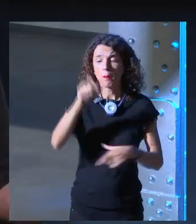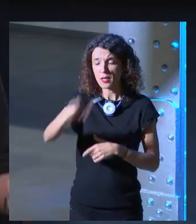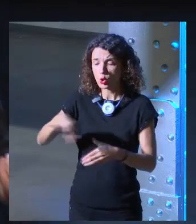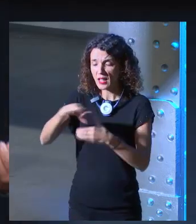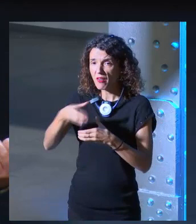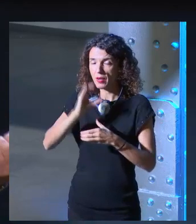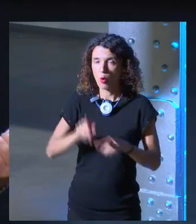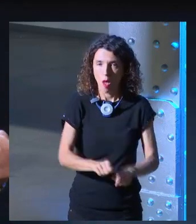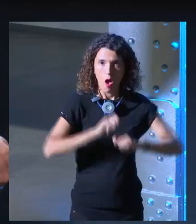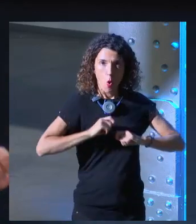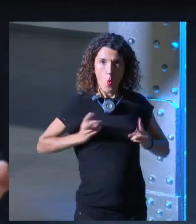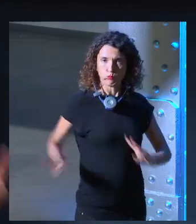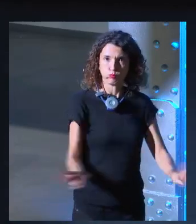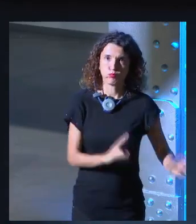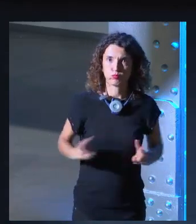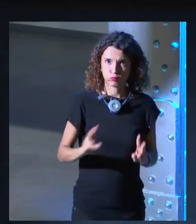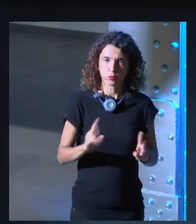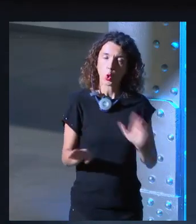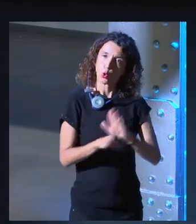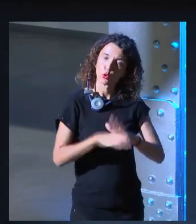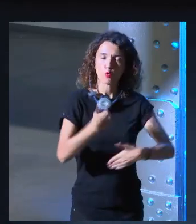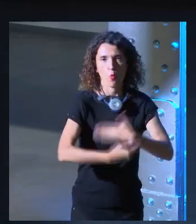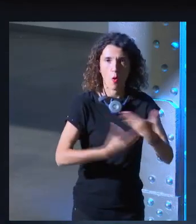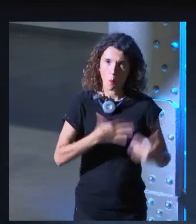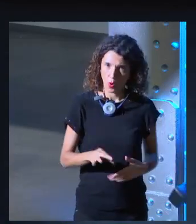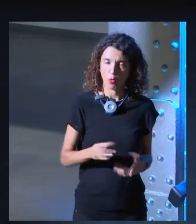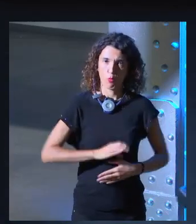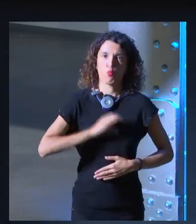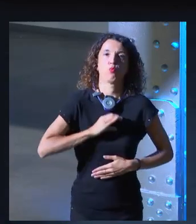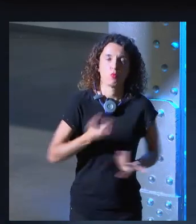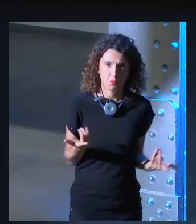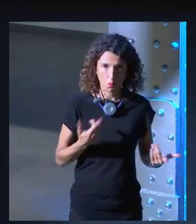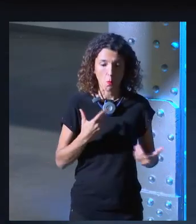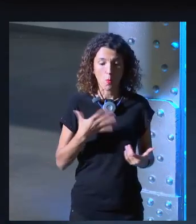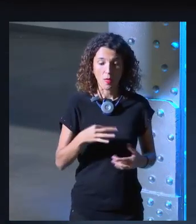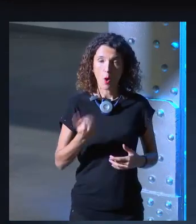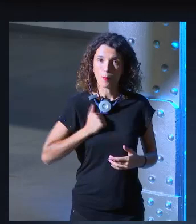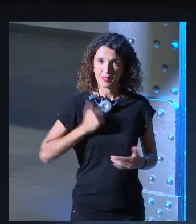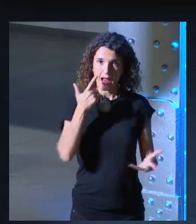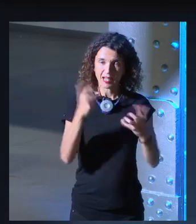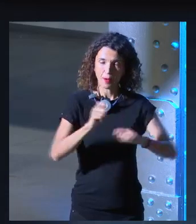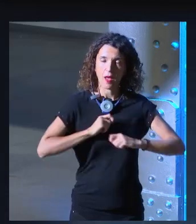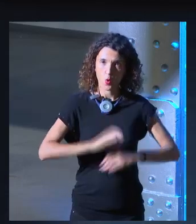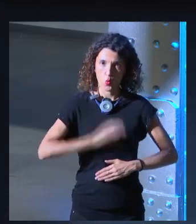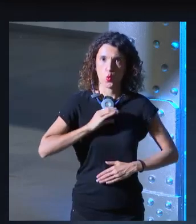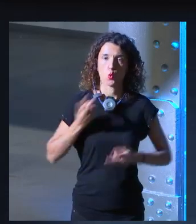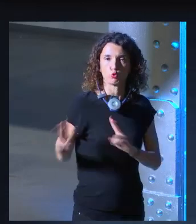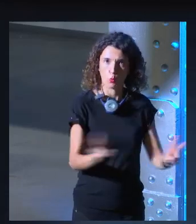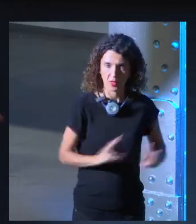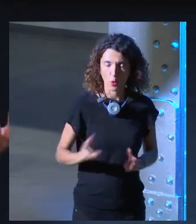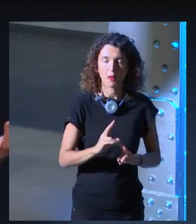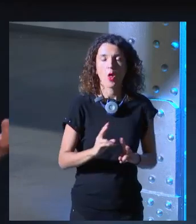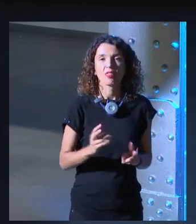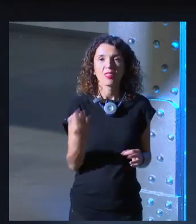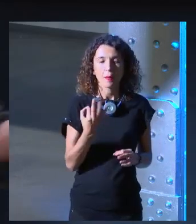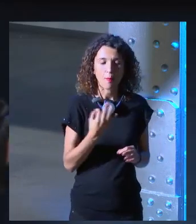me go forward a little bit in the day. We can use art like this, but we need to come to it in the right spirit. And